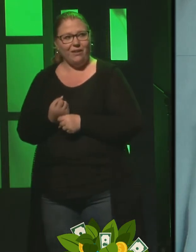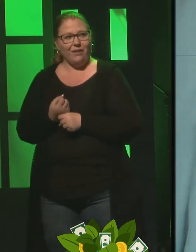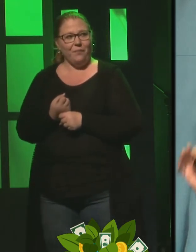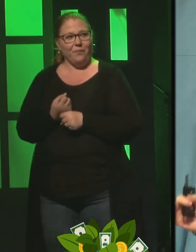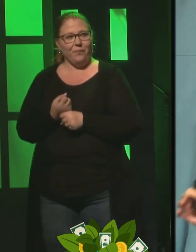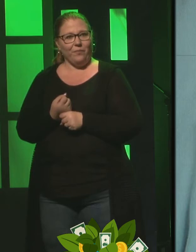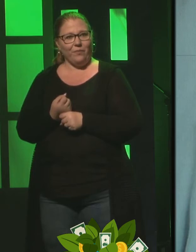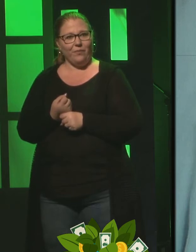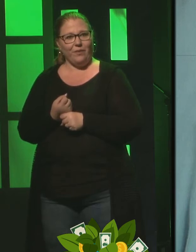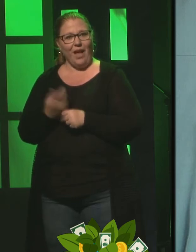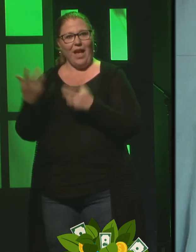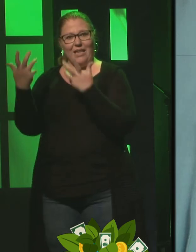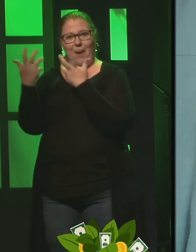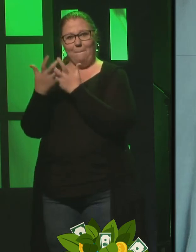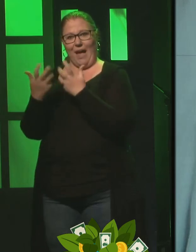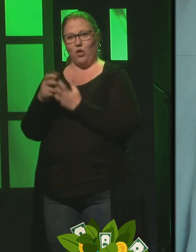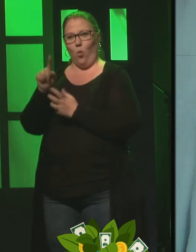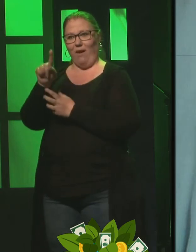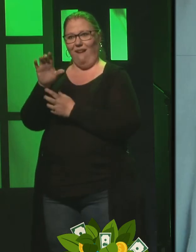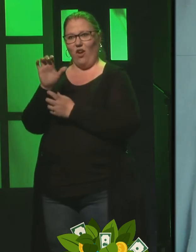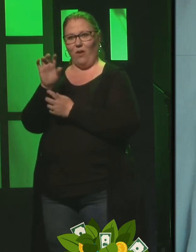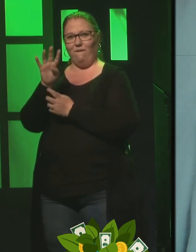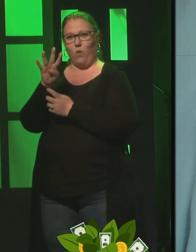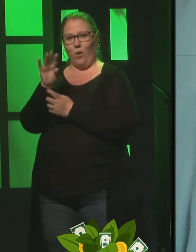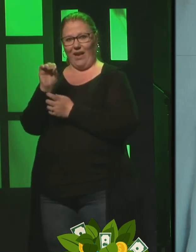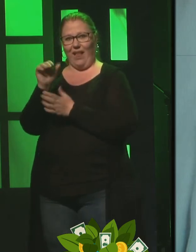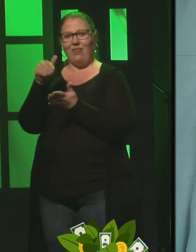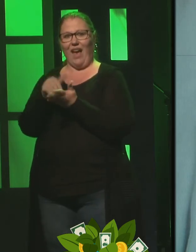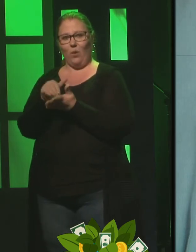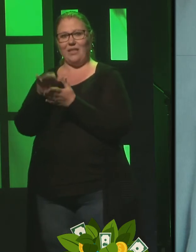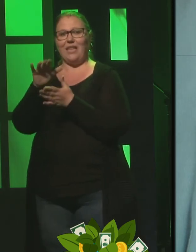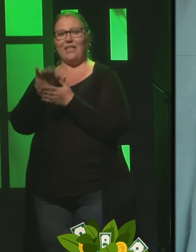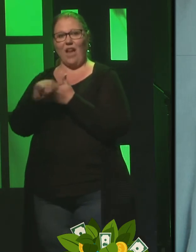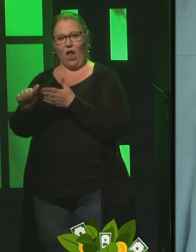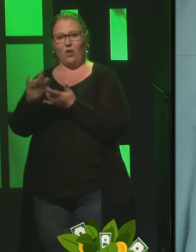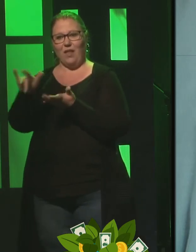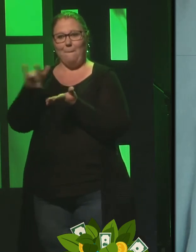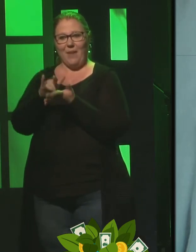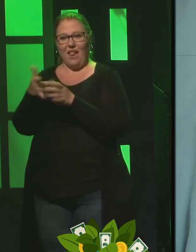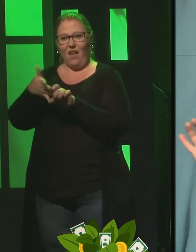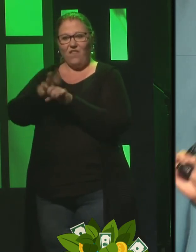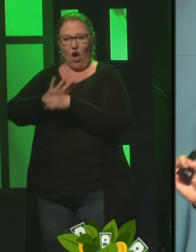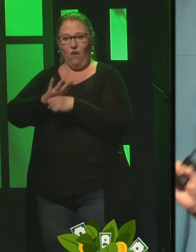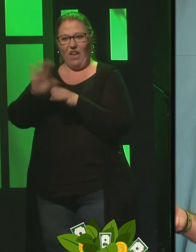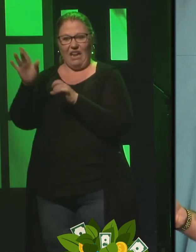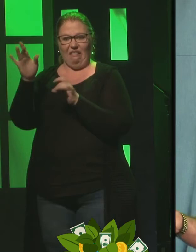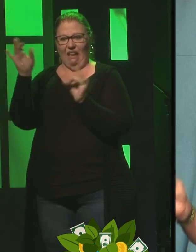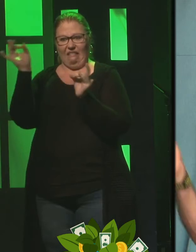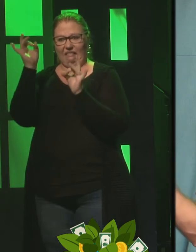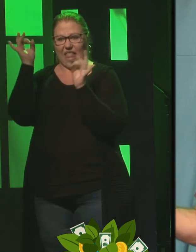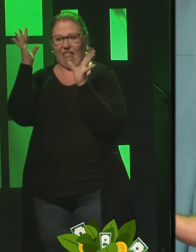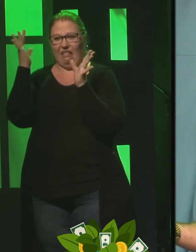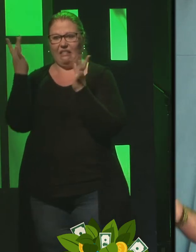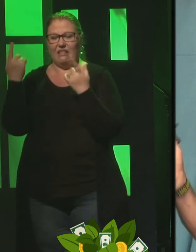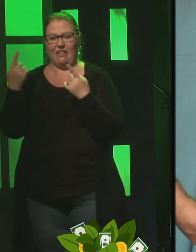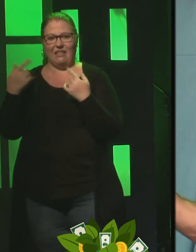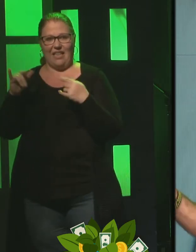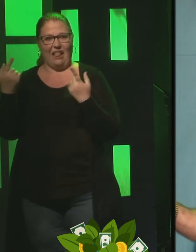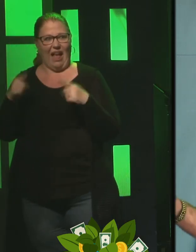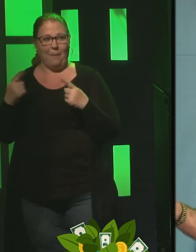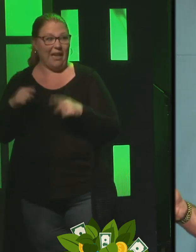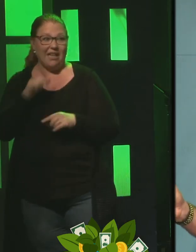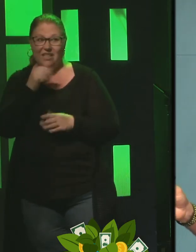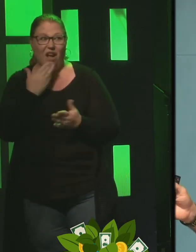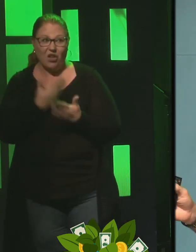release $140,000 post, like middle of COVID nonsense still financially as a church. Let's just be honest, it ain't